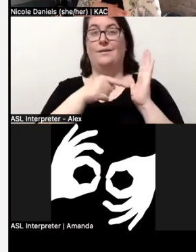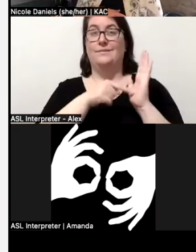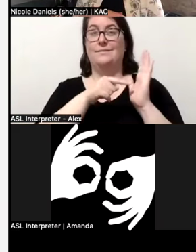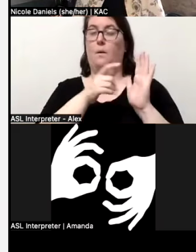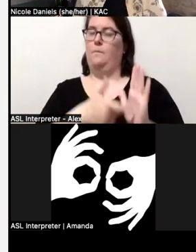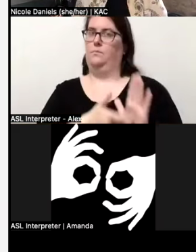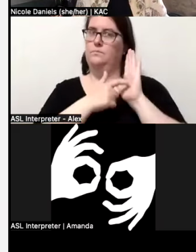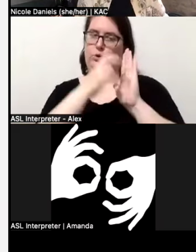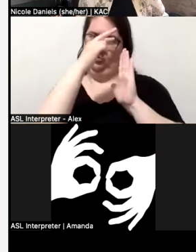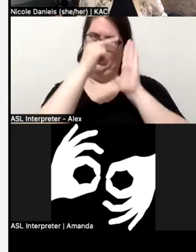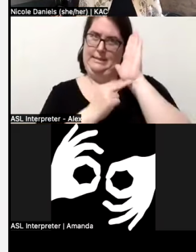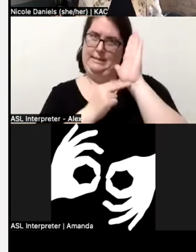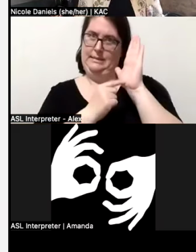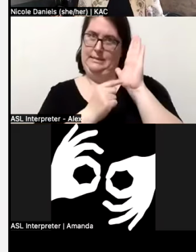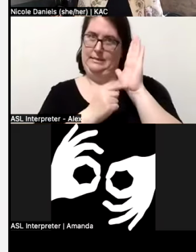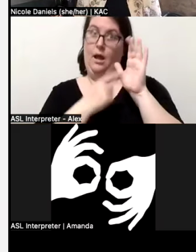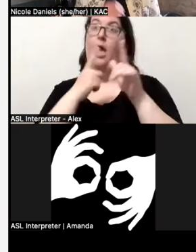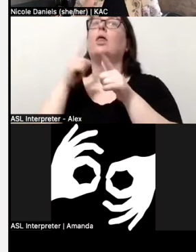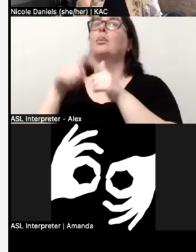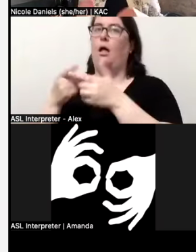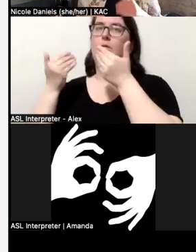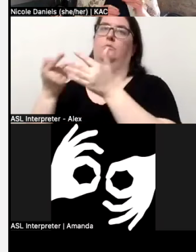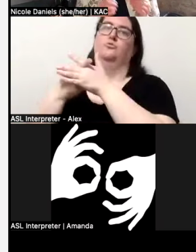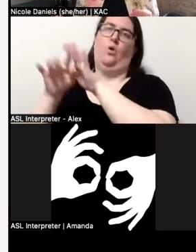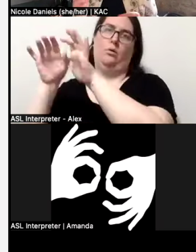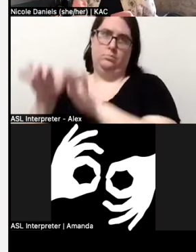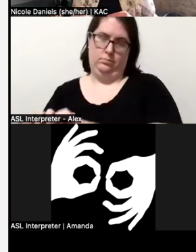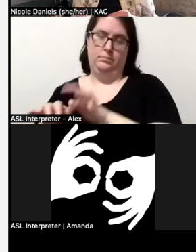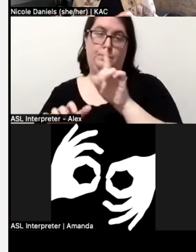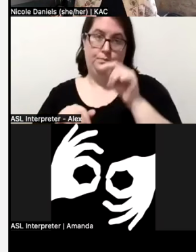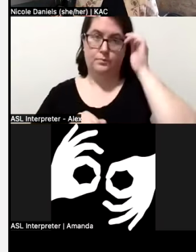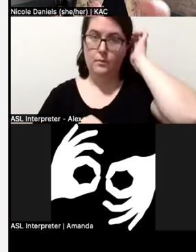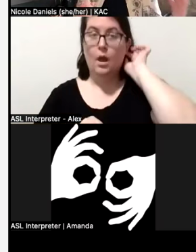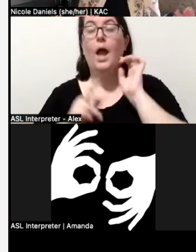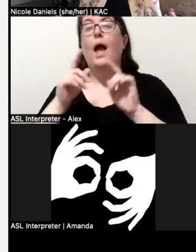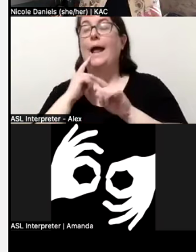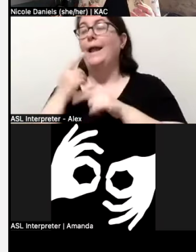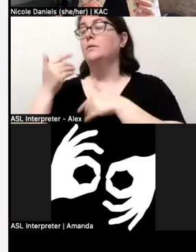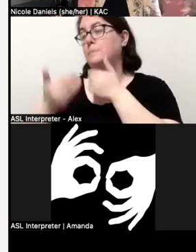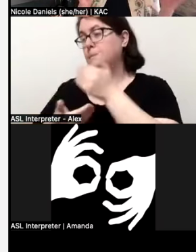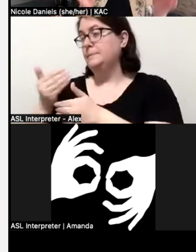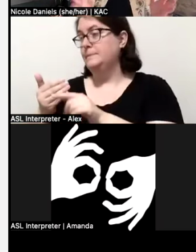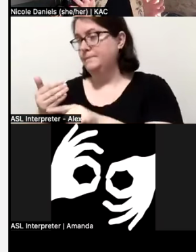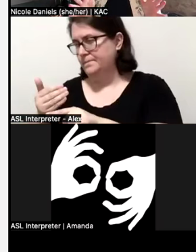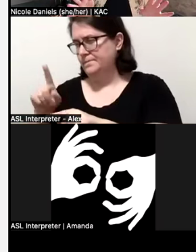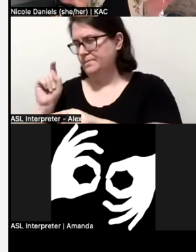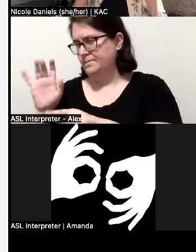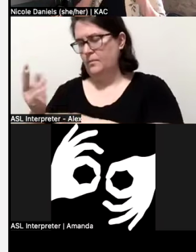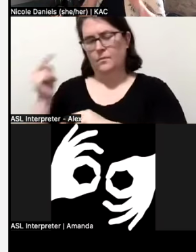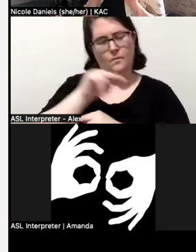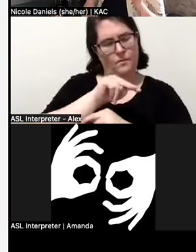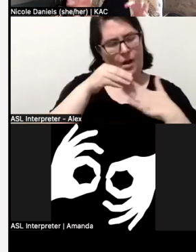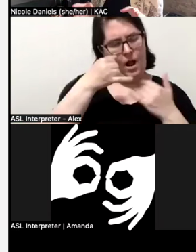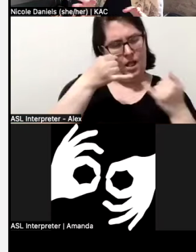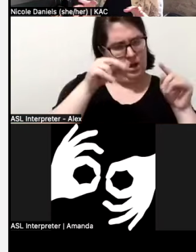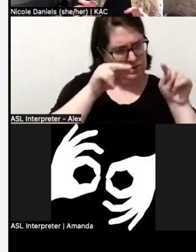required before you begin your application. And then also make sure you refer back to them while you're writing. It can be really helpful when